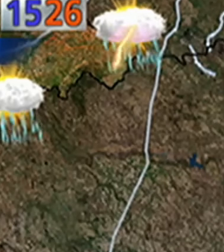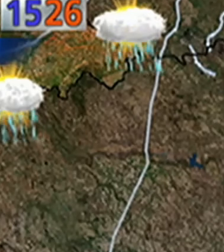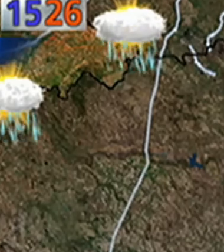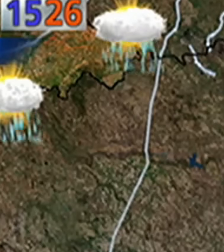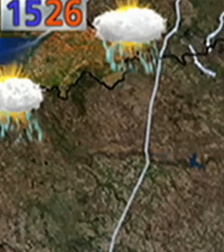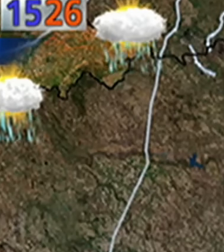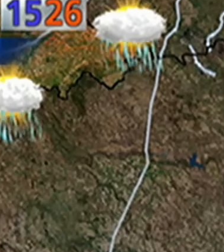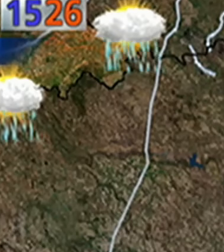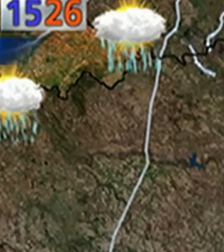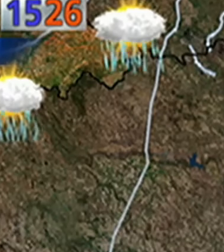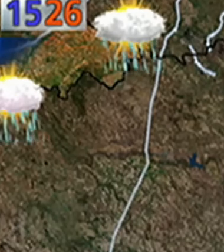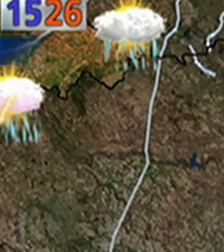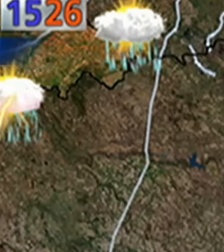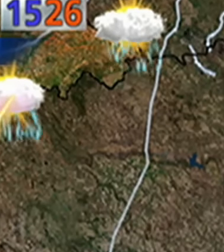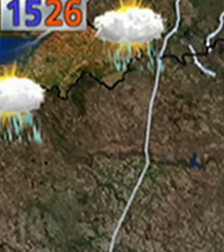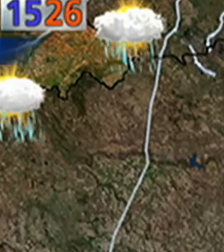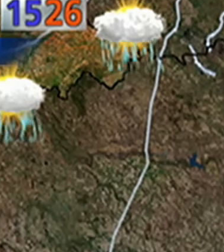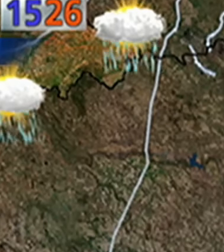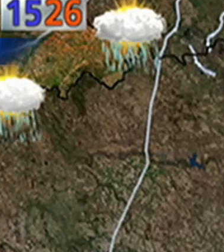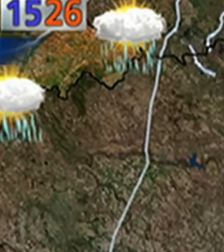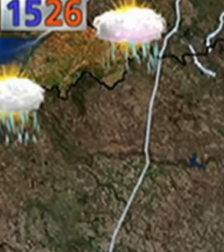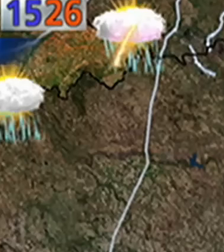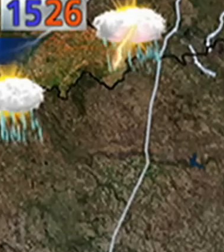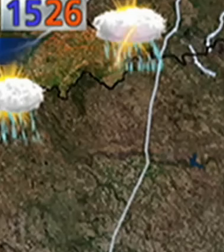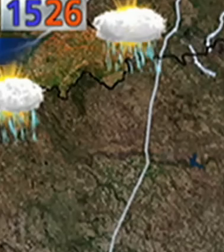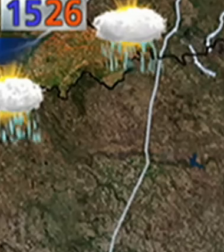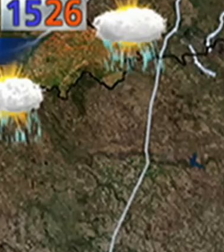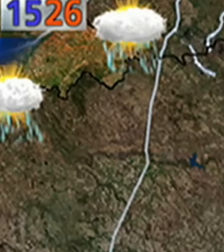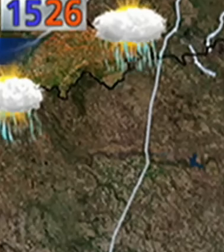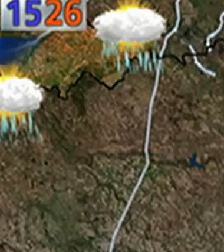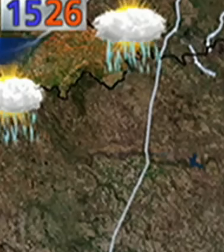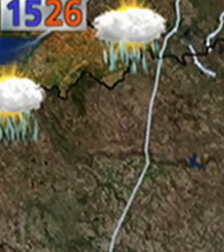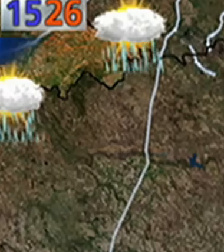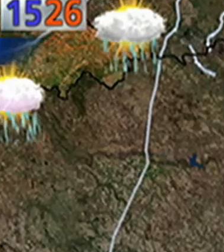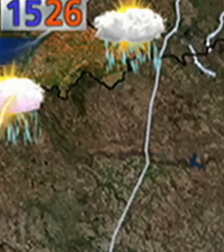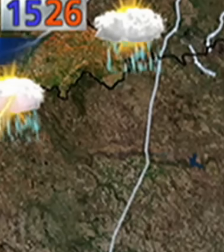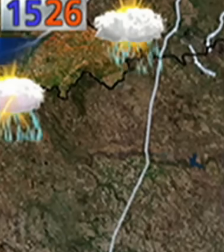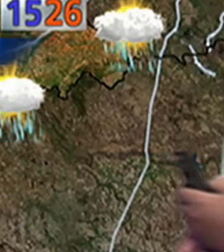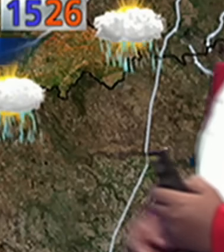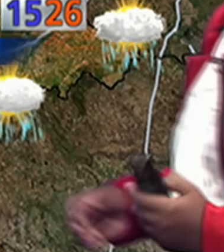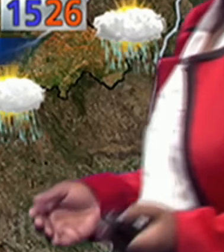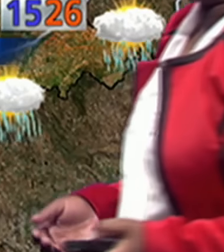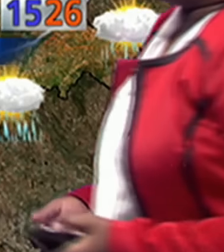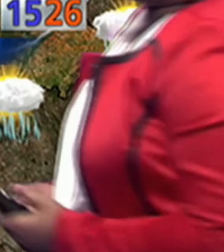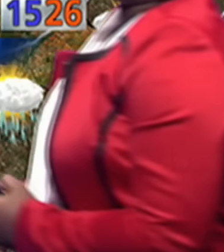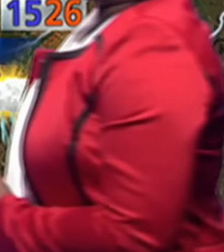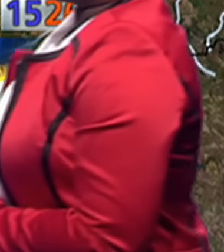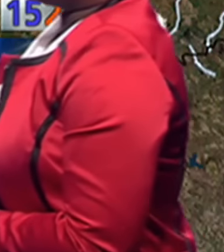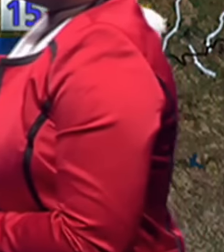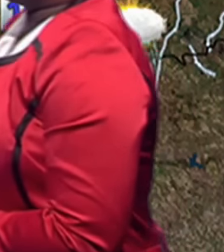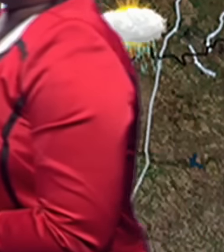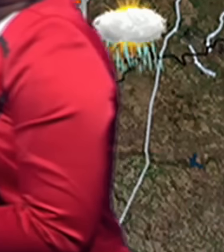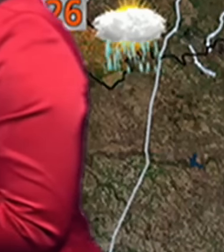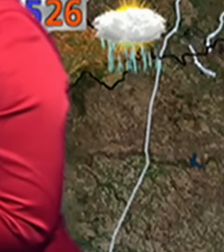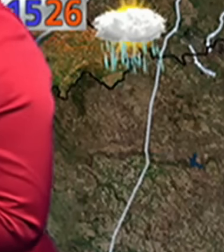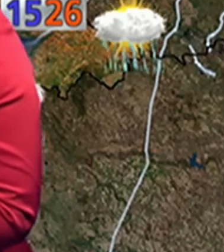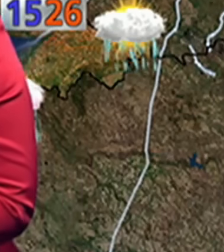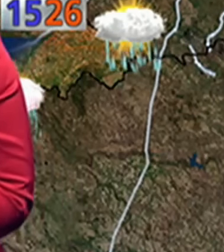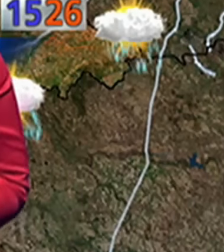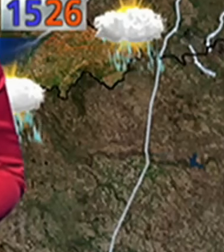le 28 fa Mahikeng yona tla be ke me go dikgata di le 22 Tosca go tlana mogote ka dikgata di le